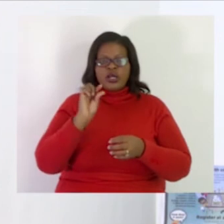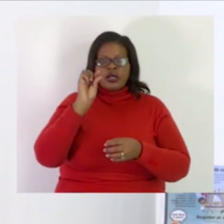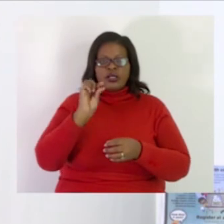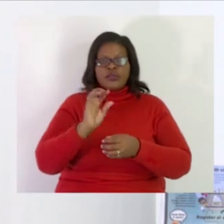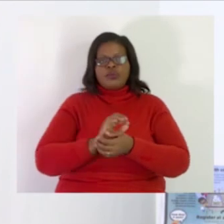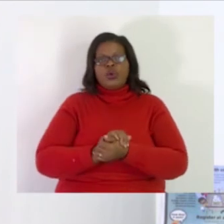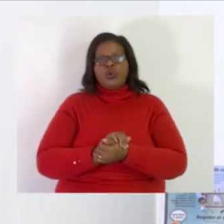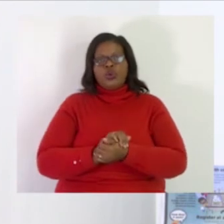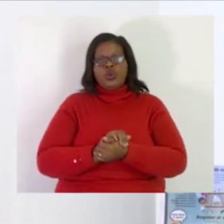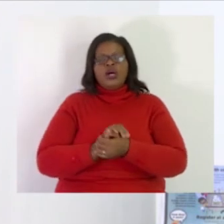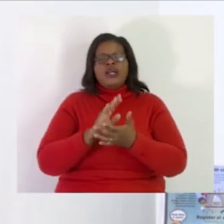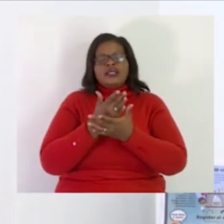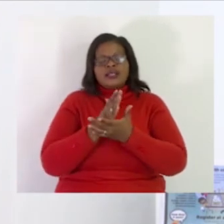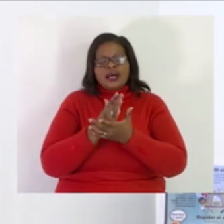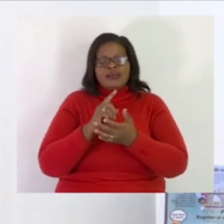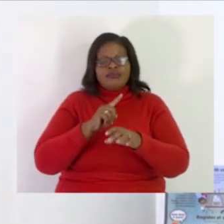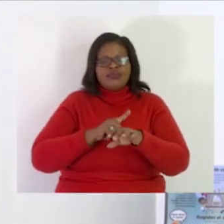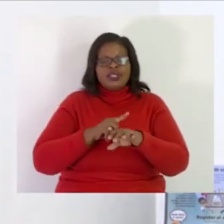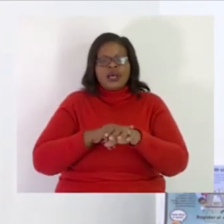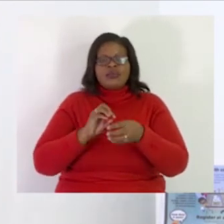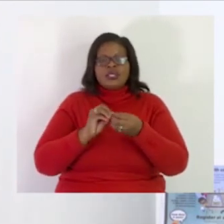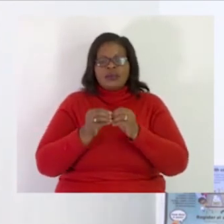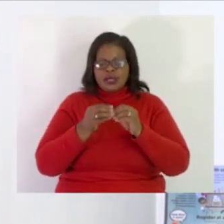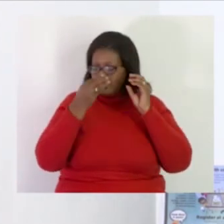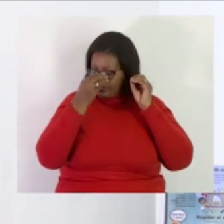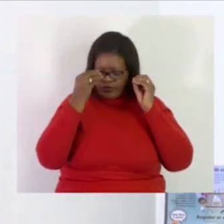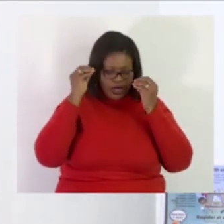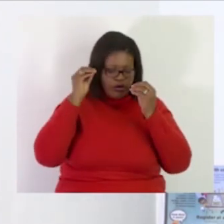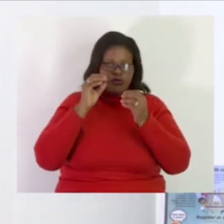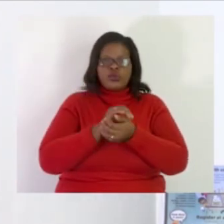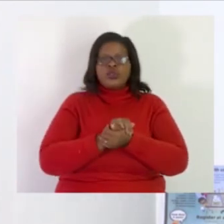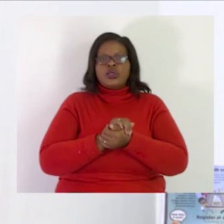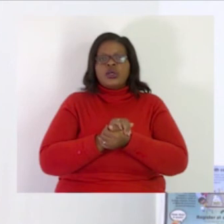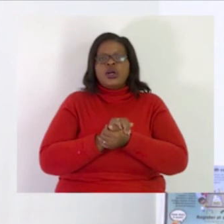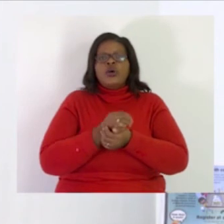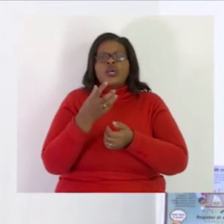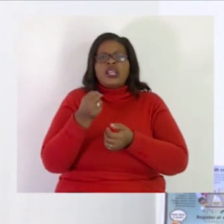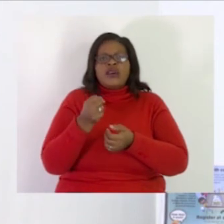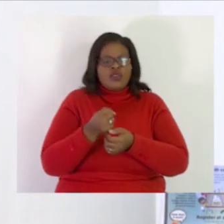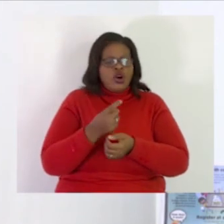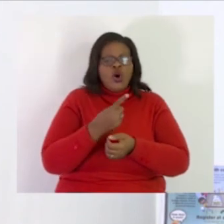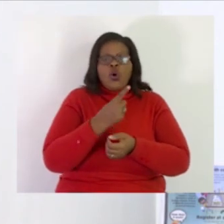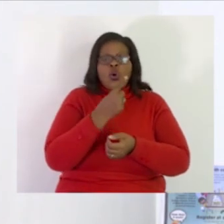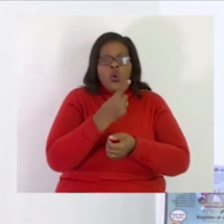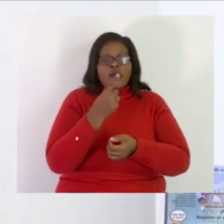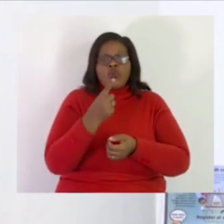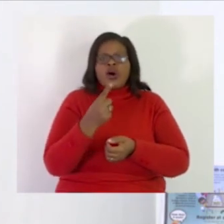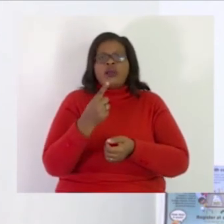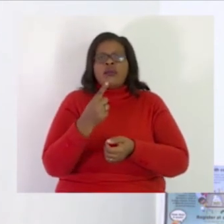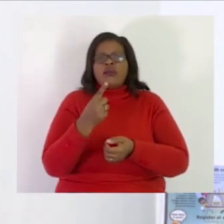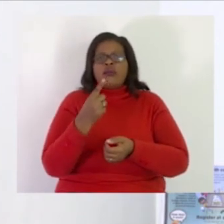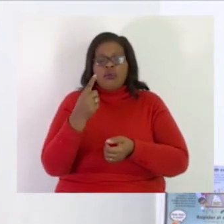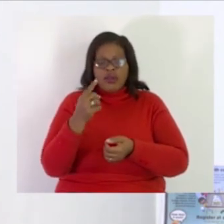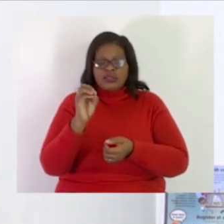some numbers are confusing. They may come in this manner. You might have 1, 1, 1, 0, and